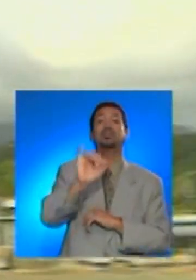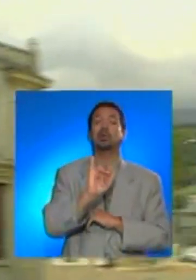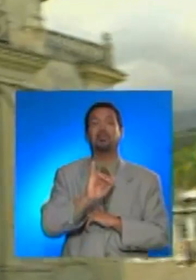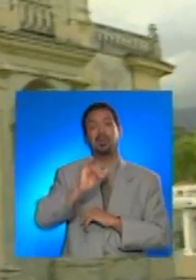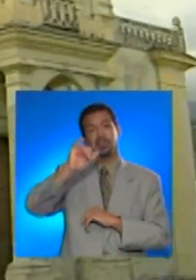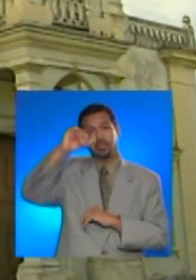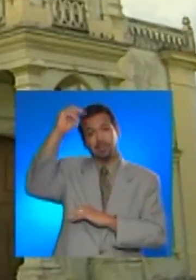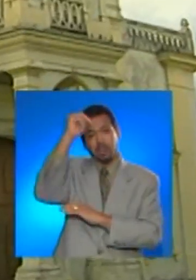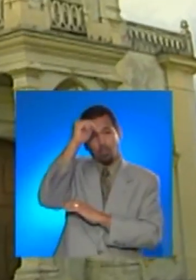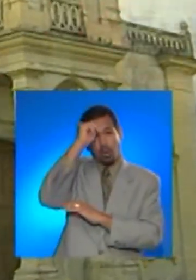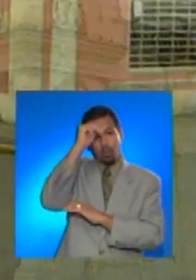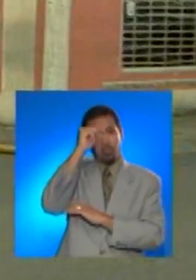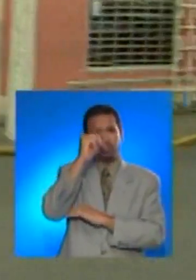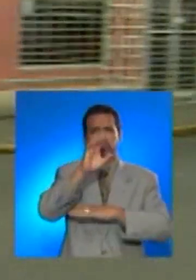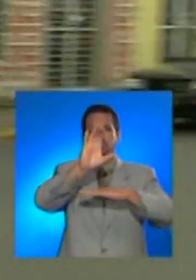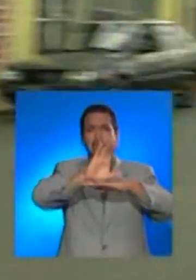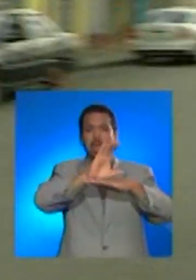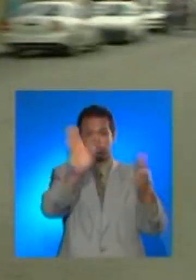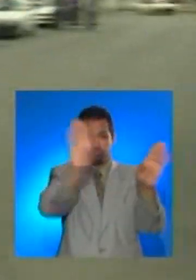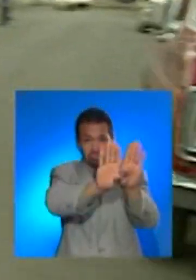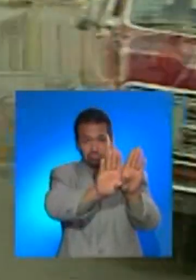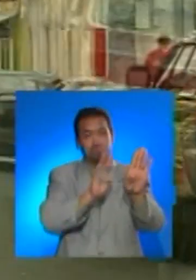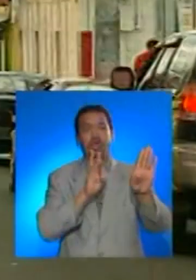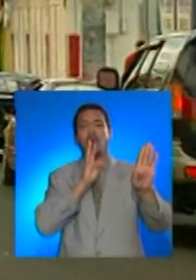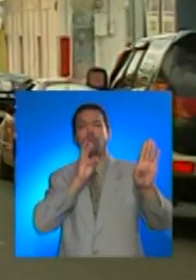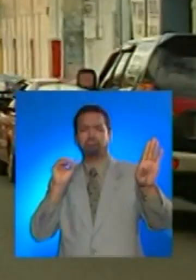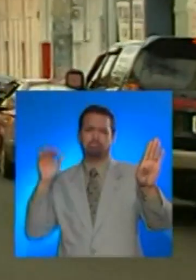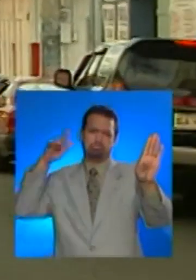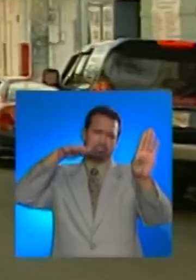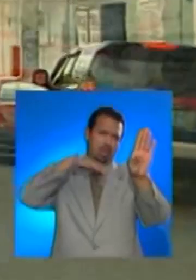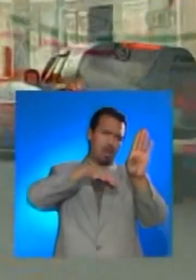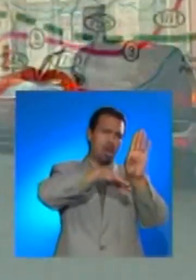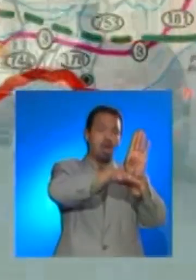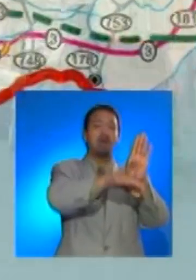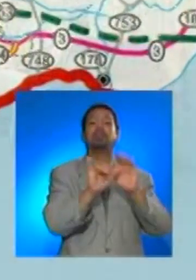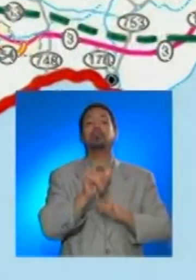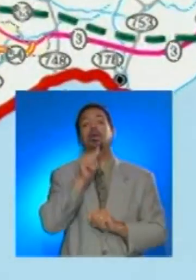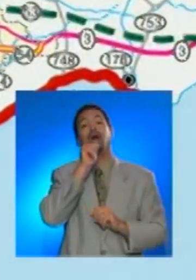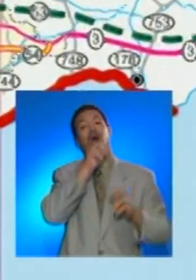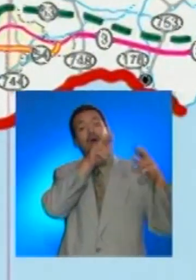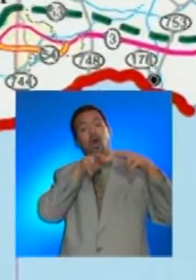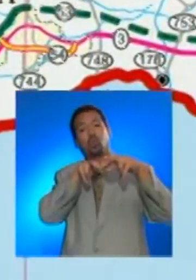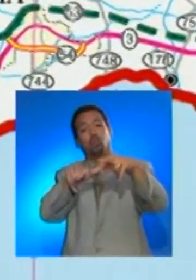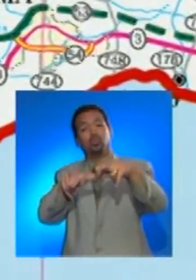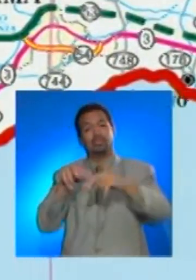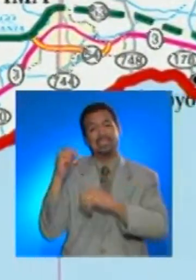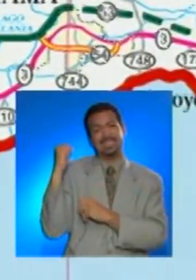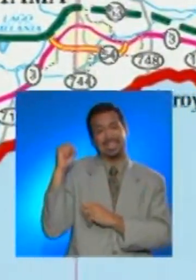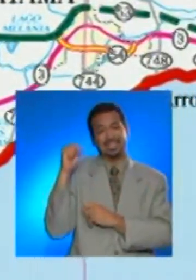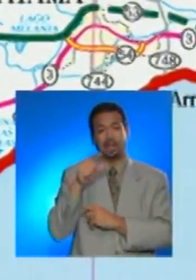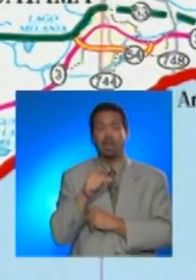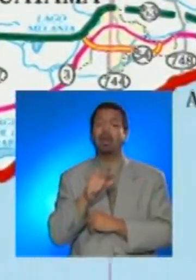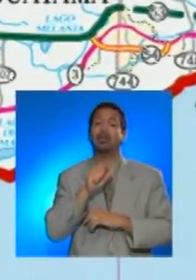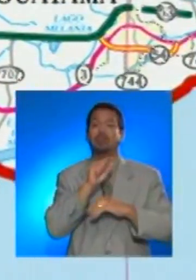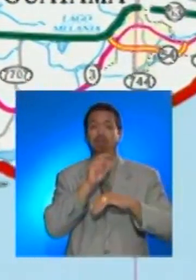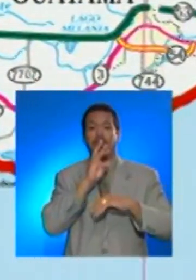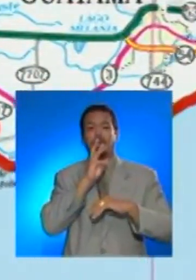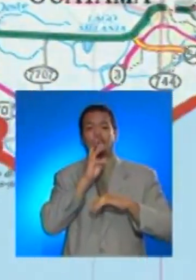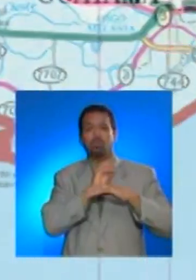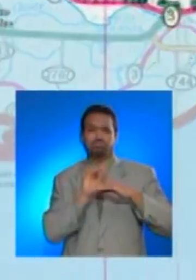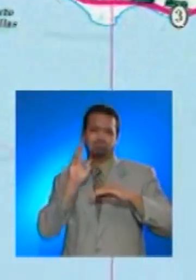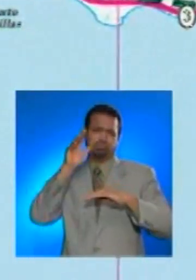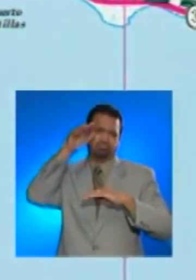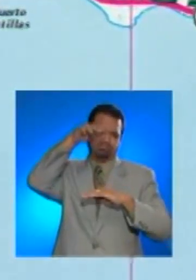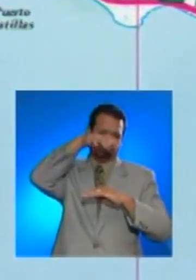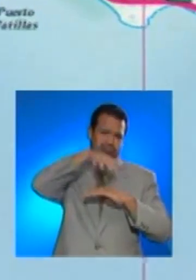the church had to be closed as seawater entered far into town. On the coastal towns of Arroyo and Salinas, the wave was quite